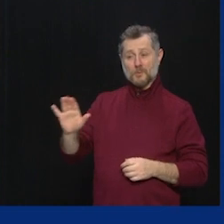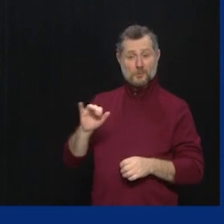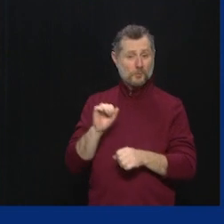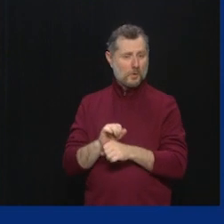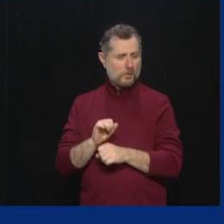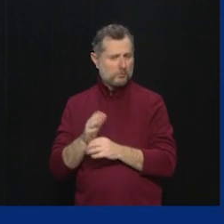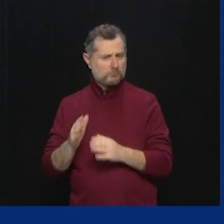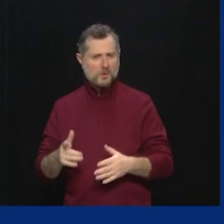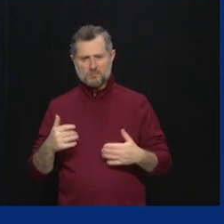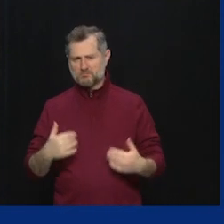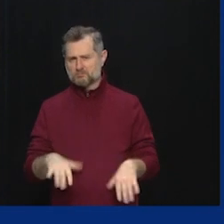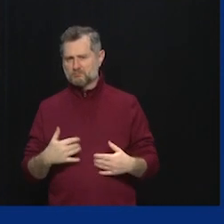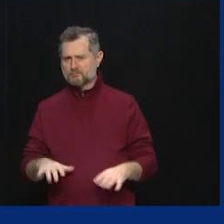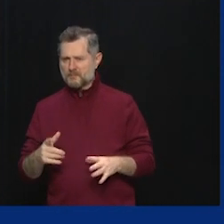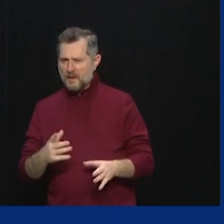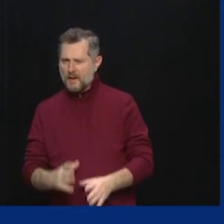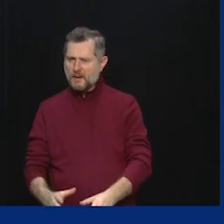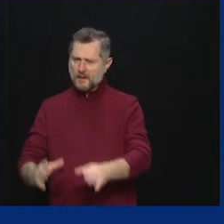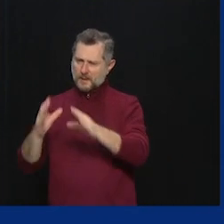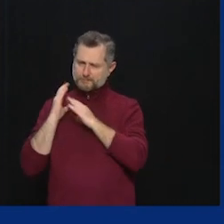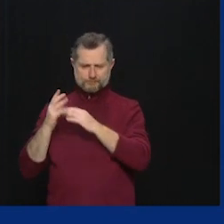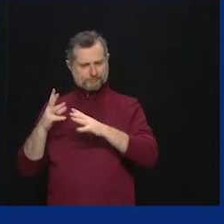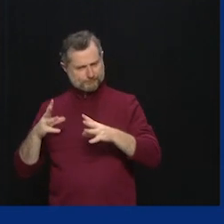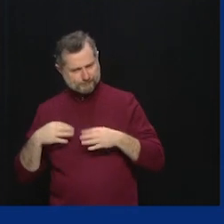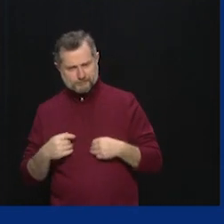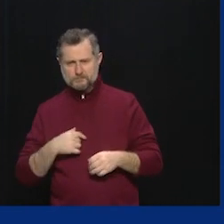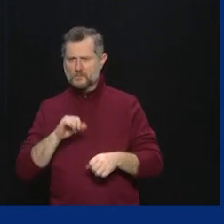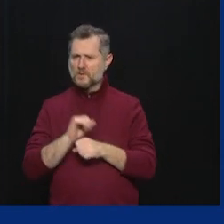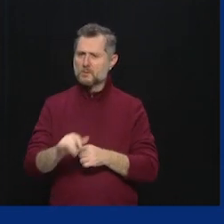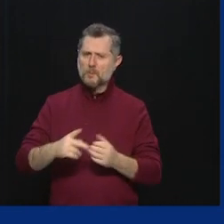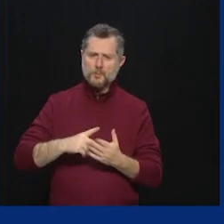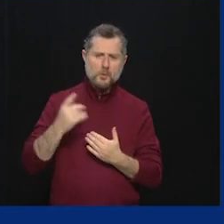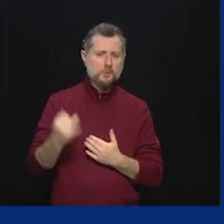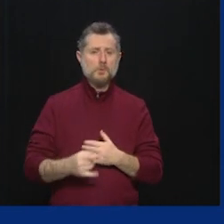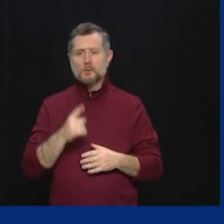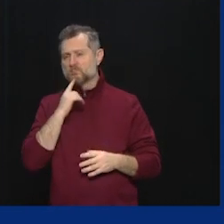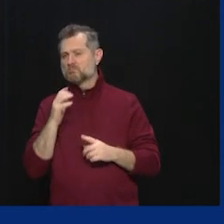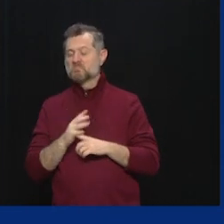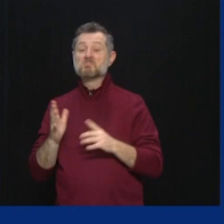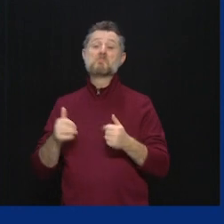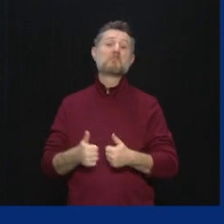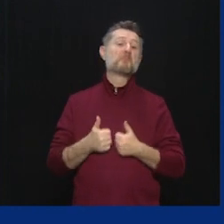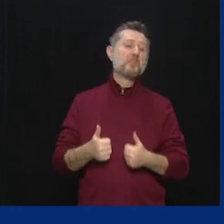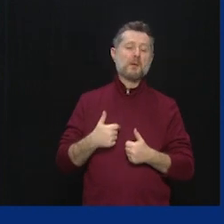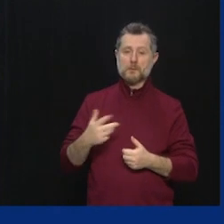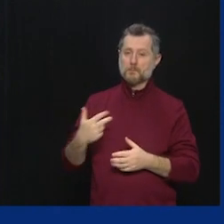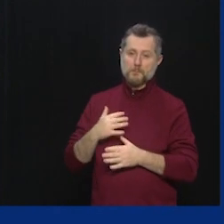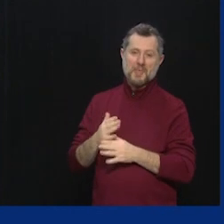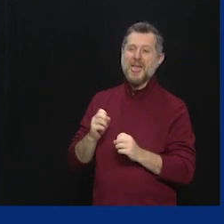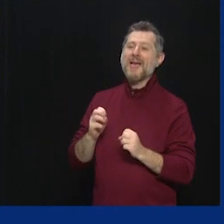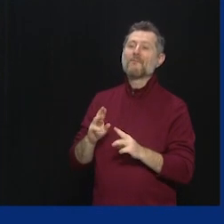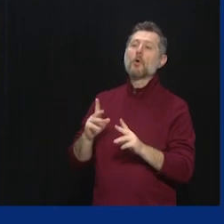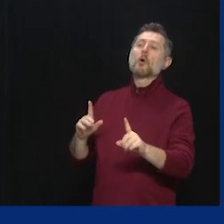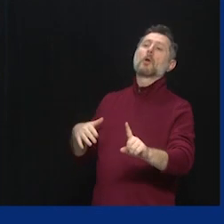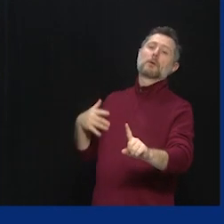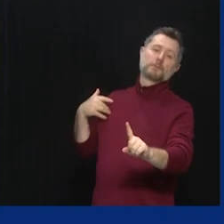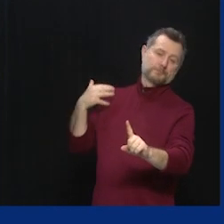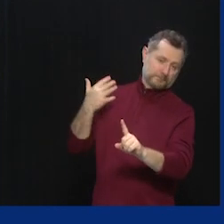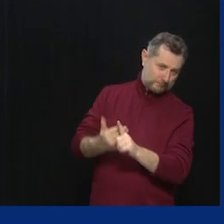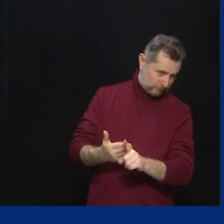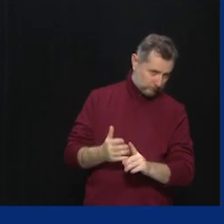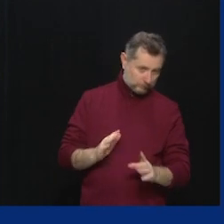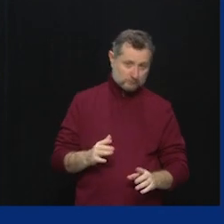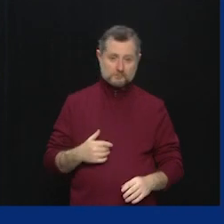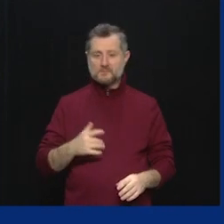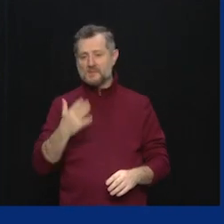and around this community. You're the best partner I've ever had, and we couldn't have done this without you. Thank you to the bank, to all of